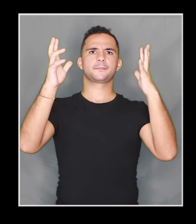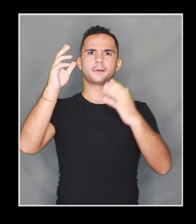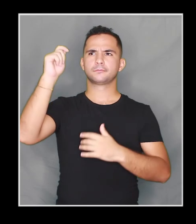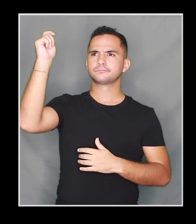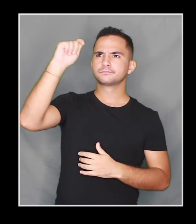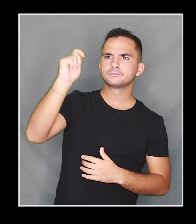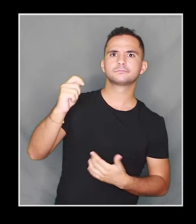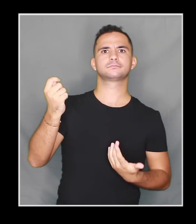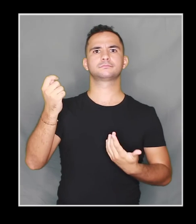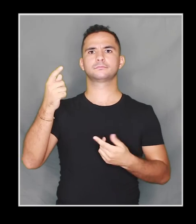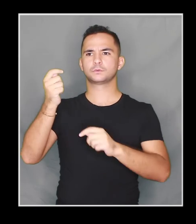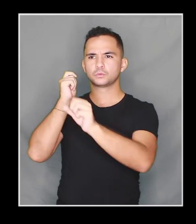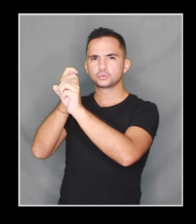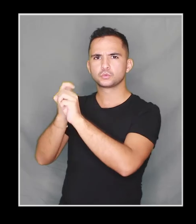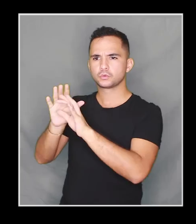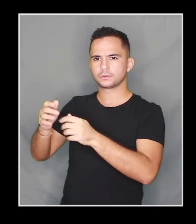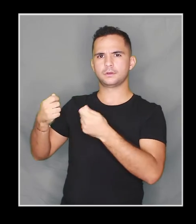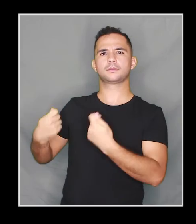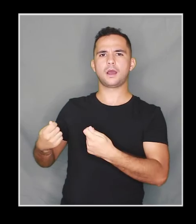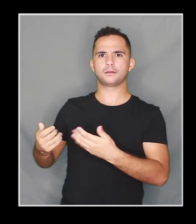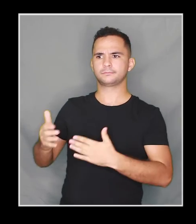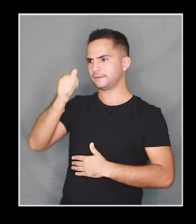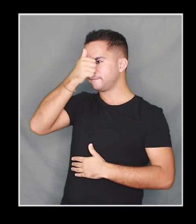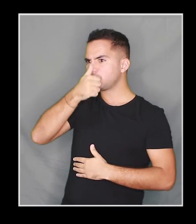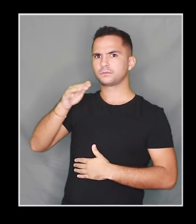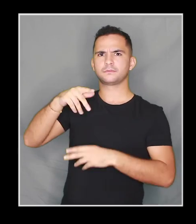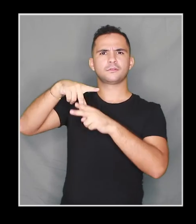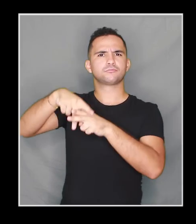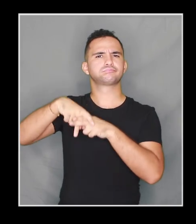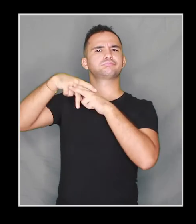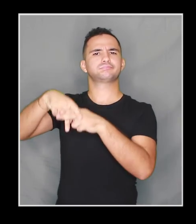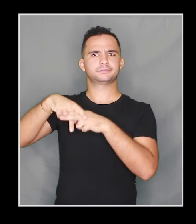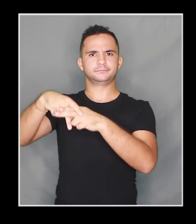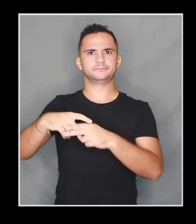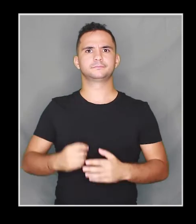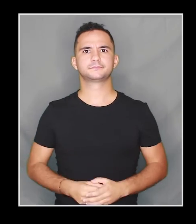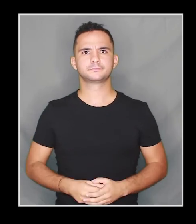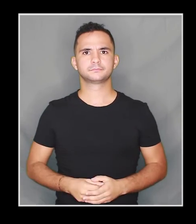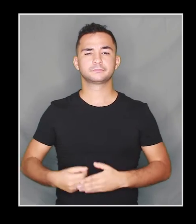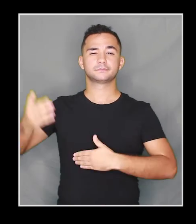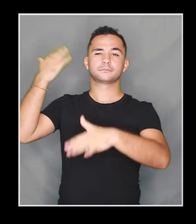Chivalrous images are also one of the main subjects of the painted and sculpted chariots,